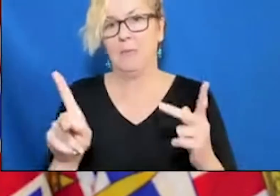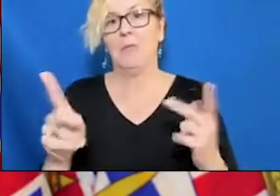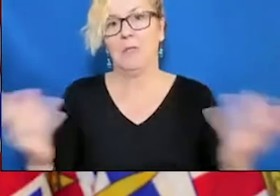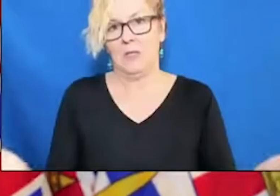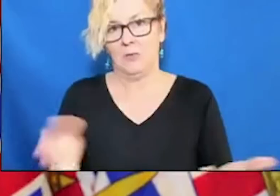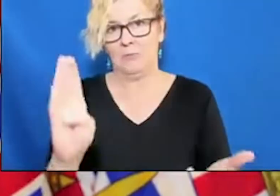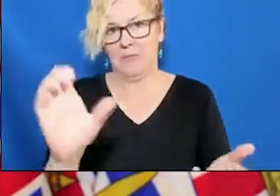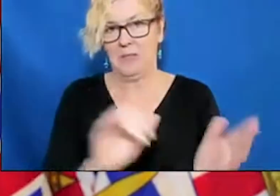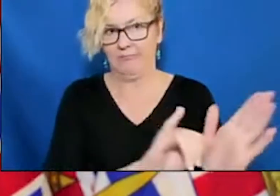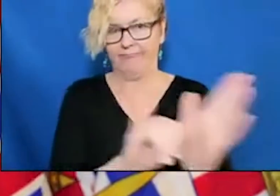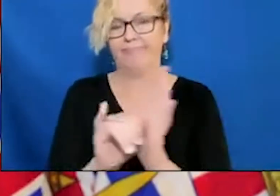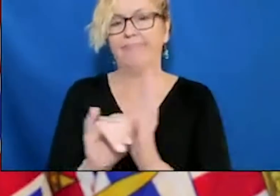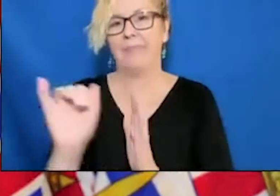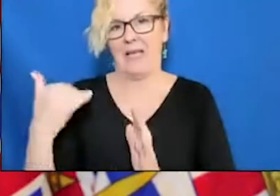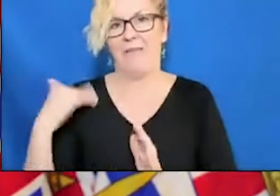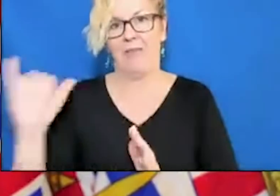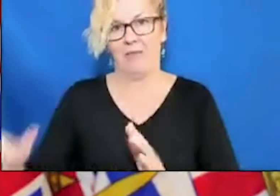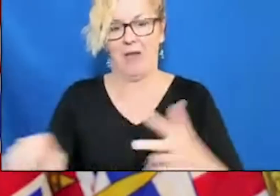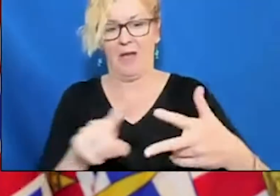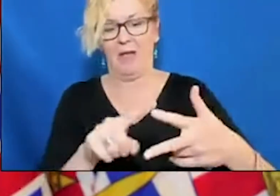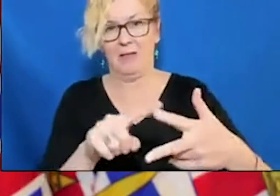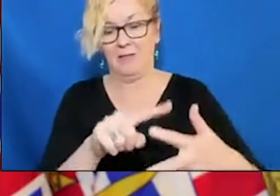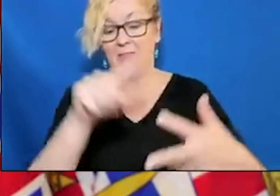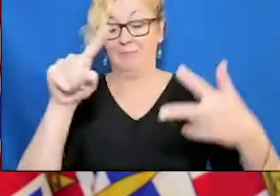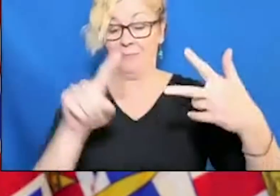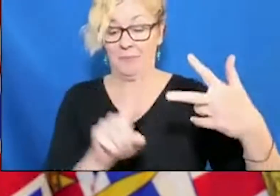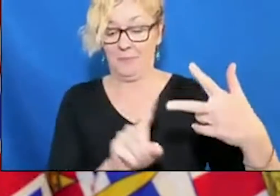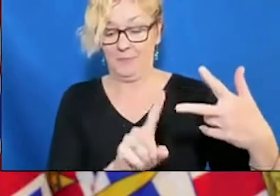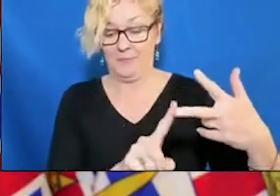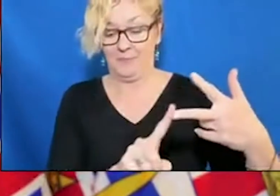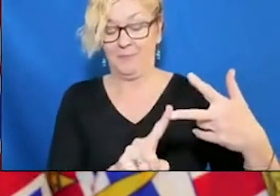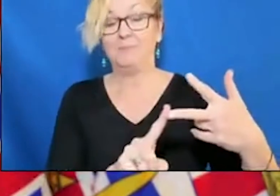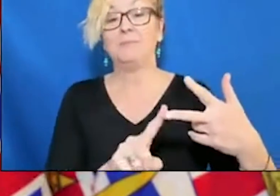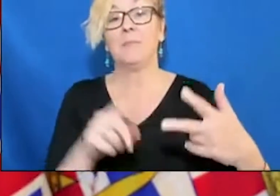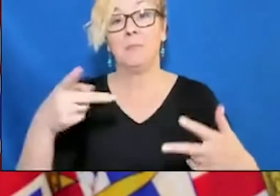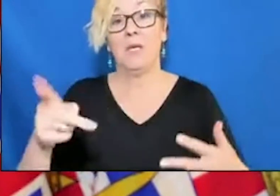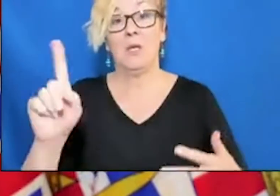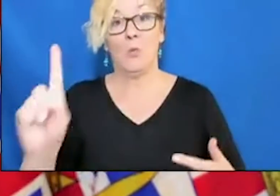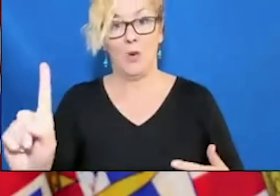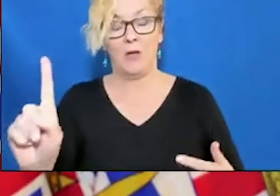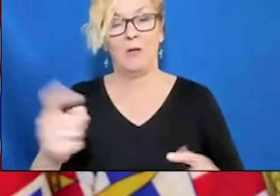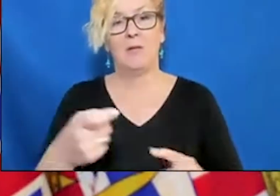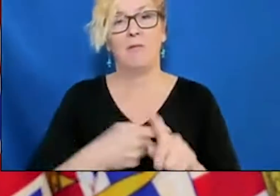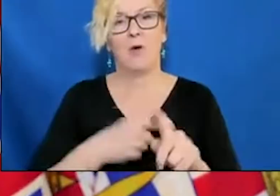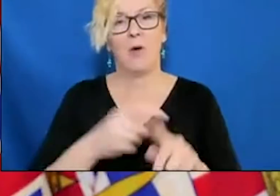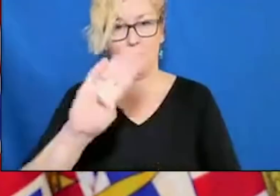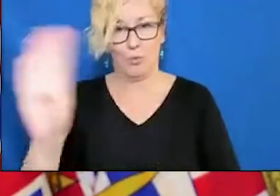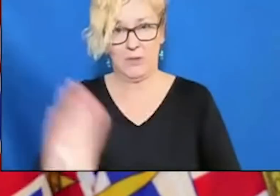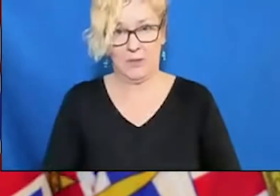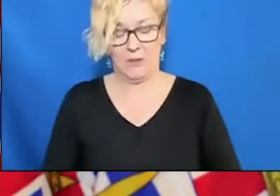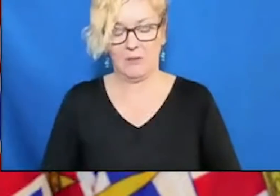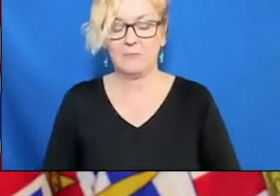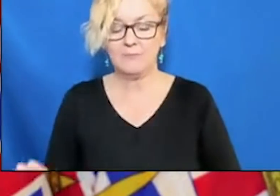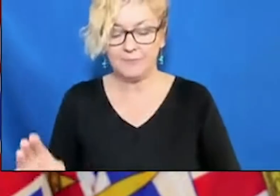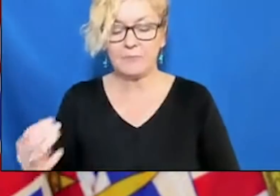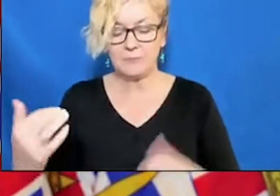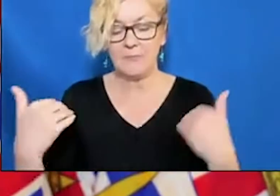Brazil. Another 20 cases in 2 clusters have been identified. So we now